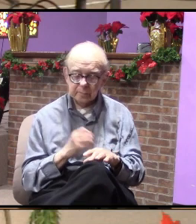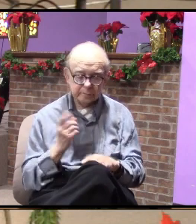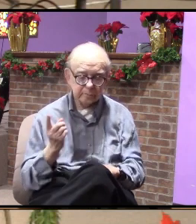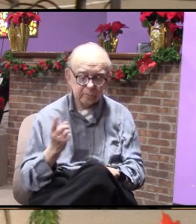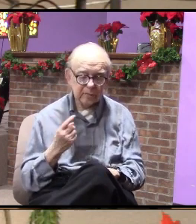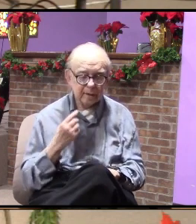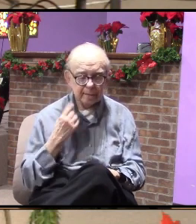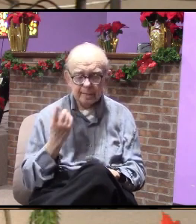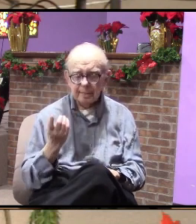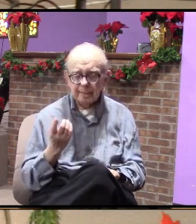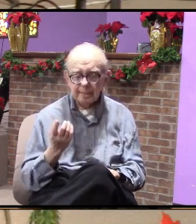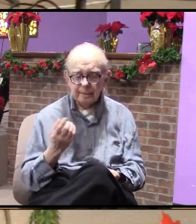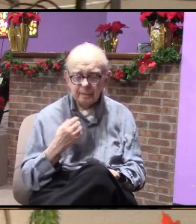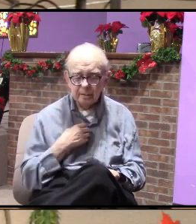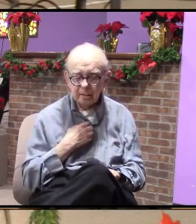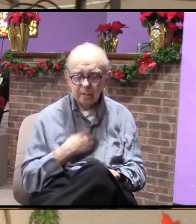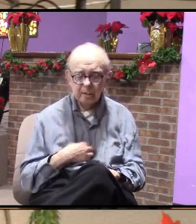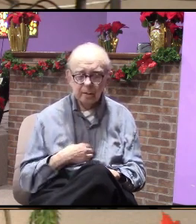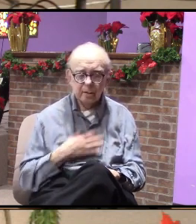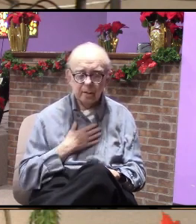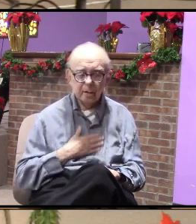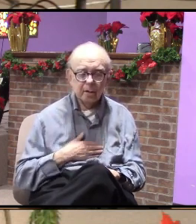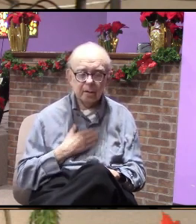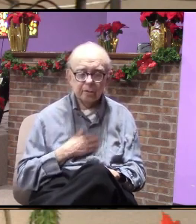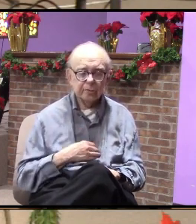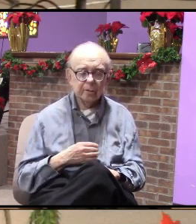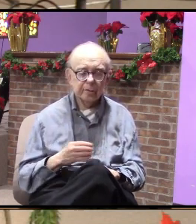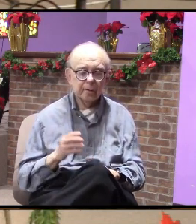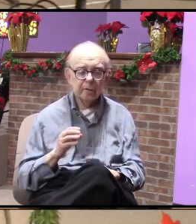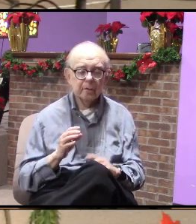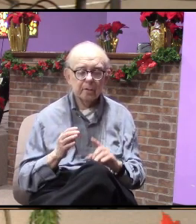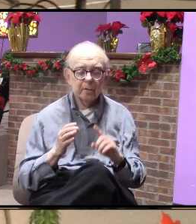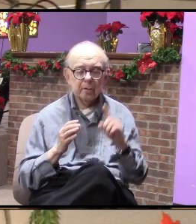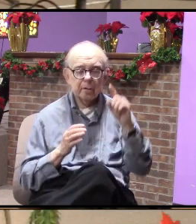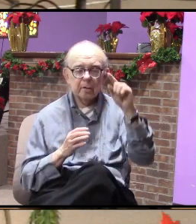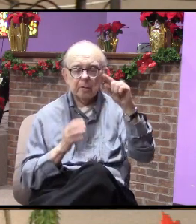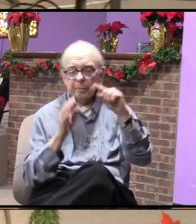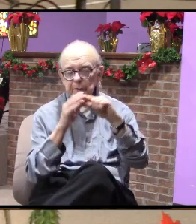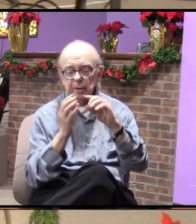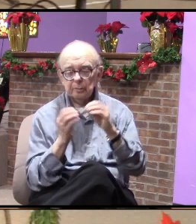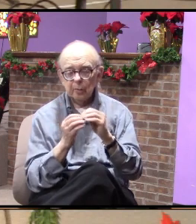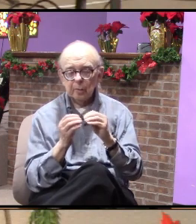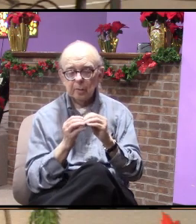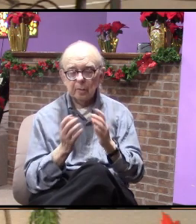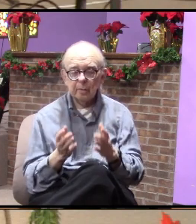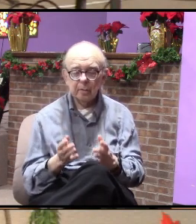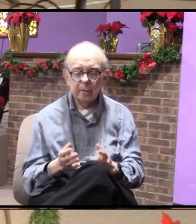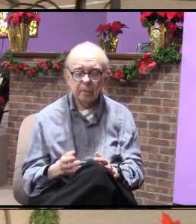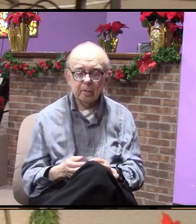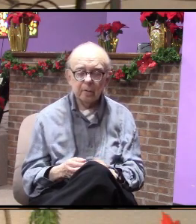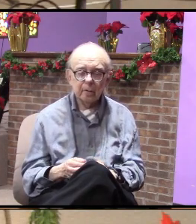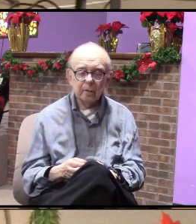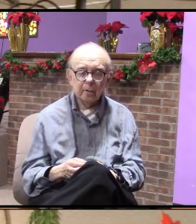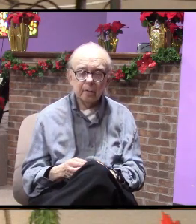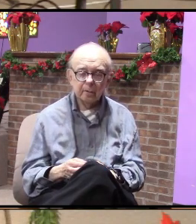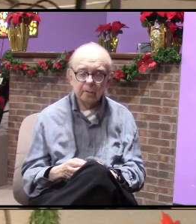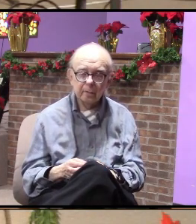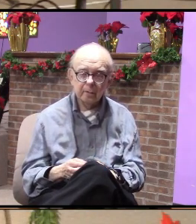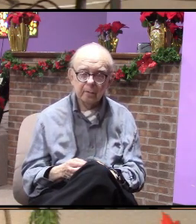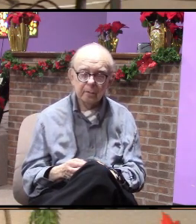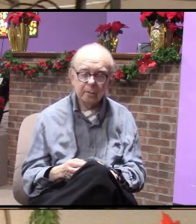times you think, I wish I could enjoy the peaks more. May I say this to you?